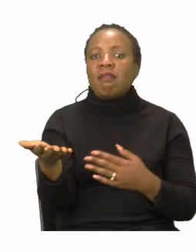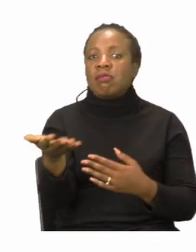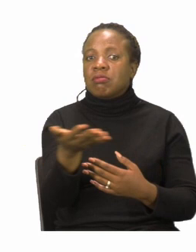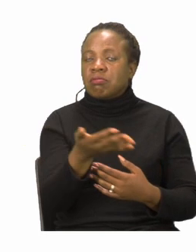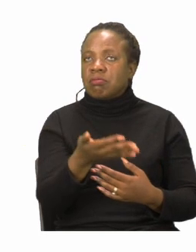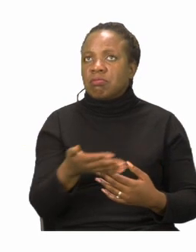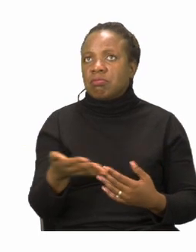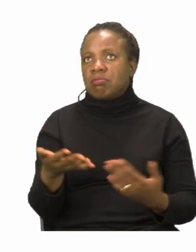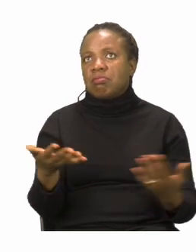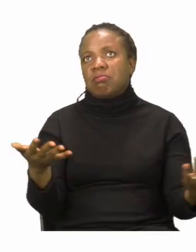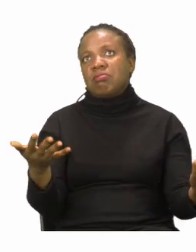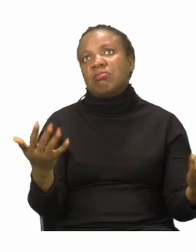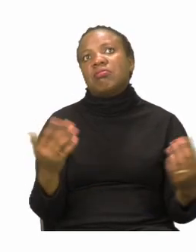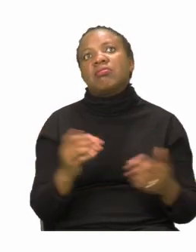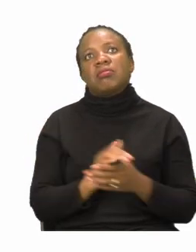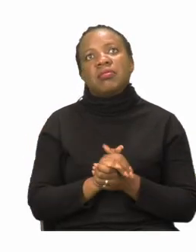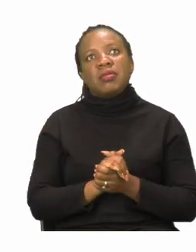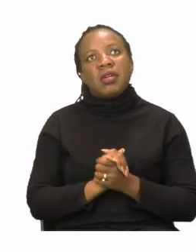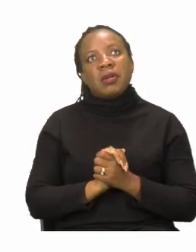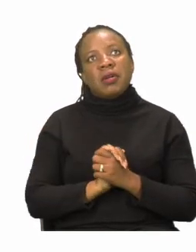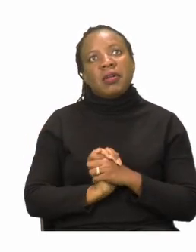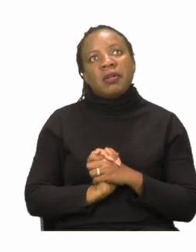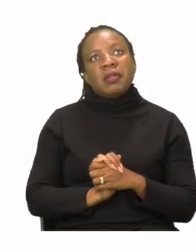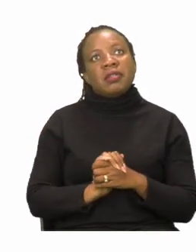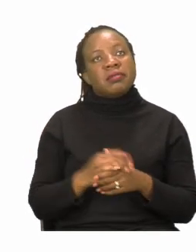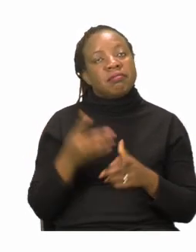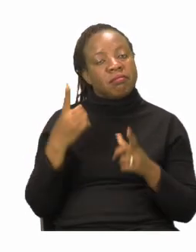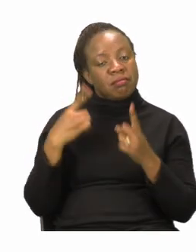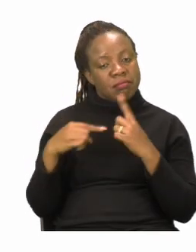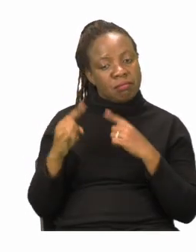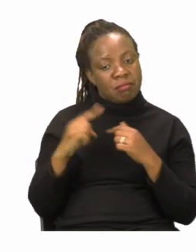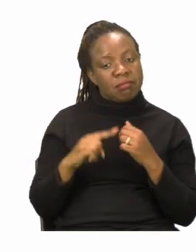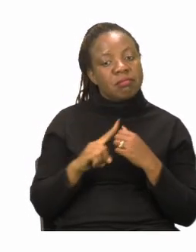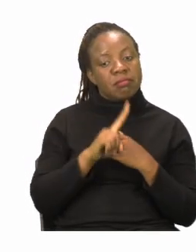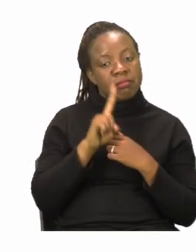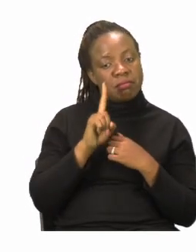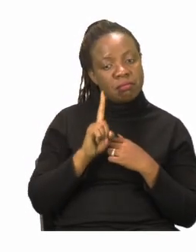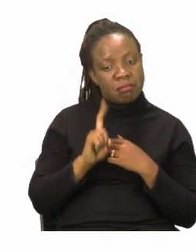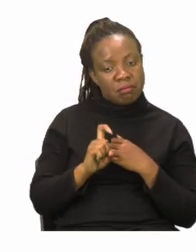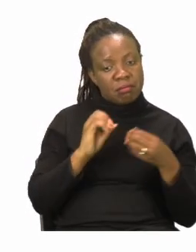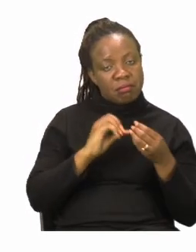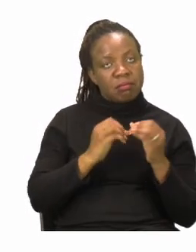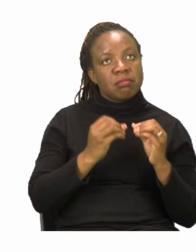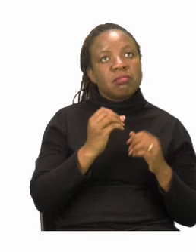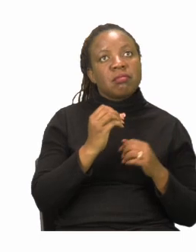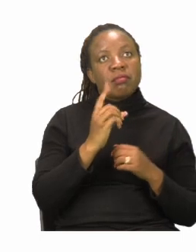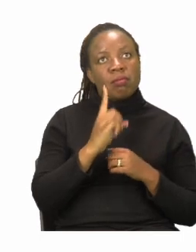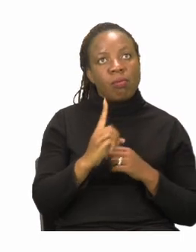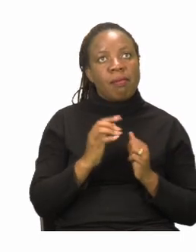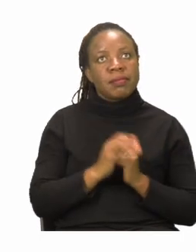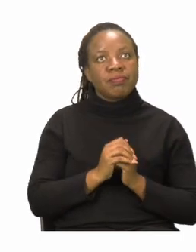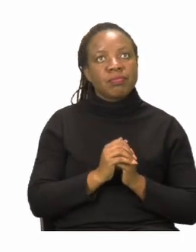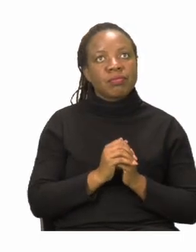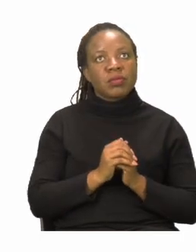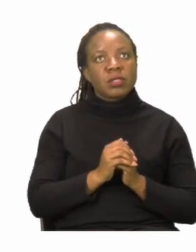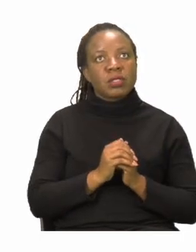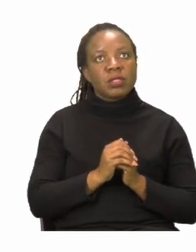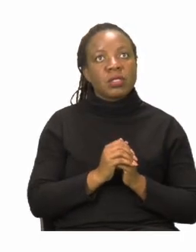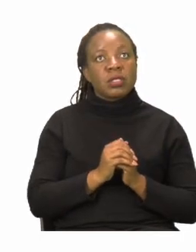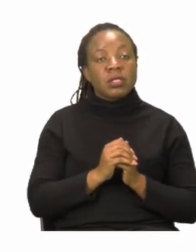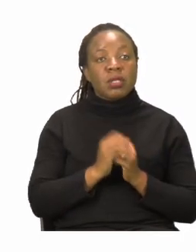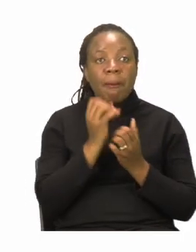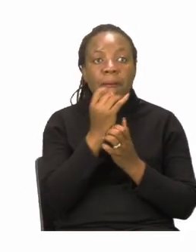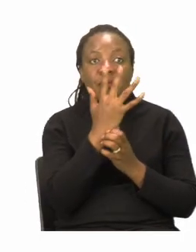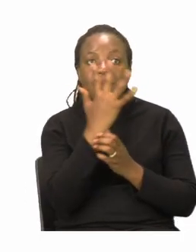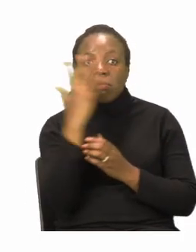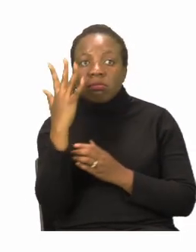you one last time. Number 1. Plants grow from a.